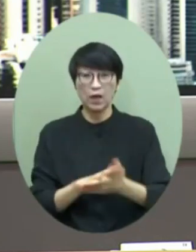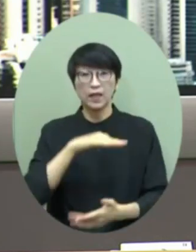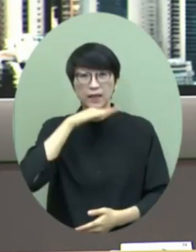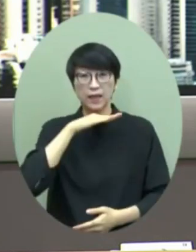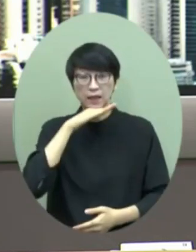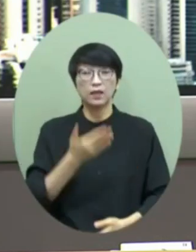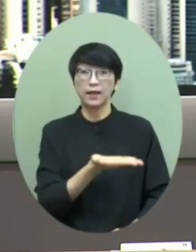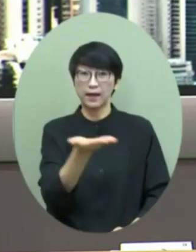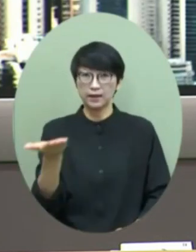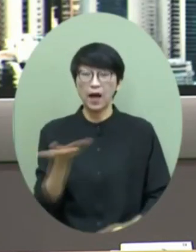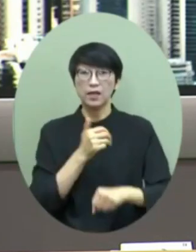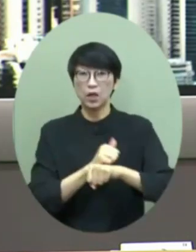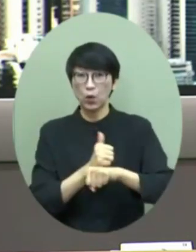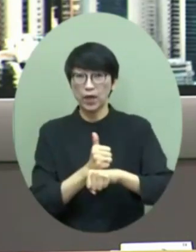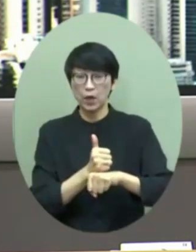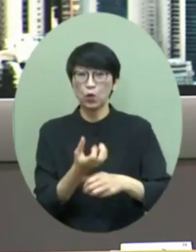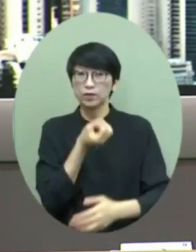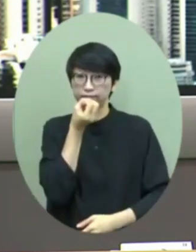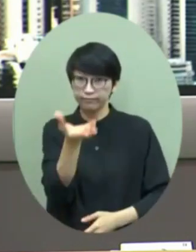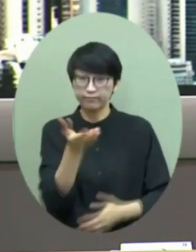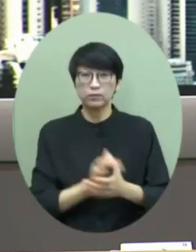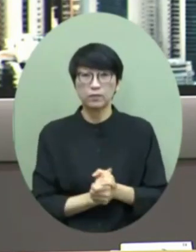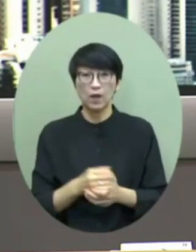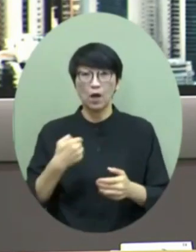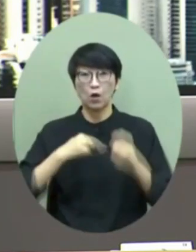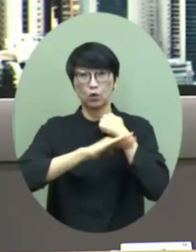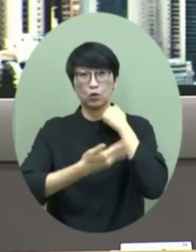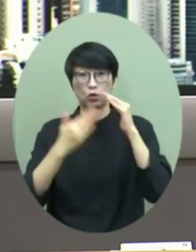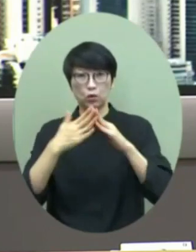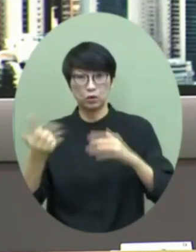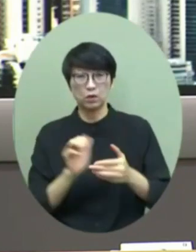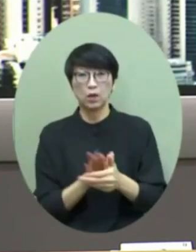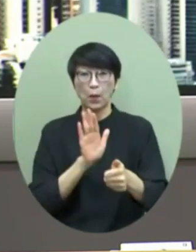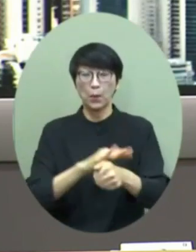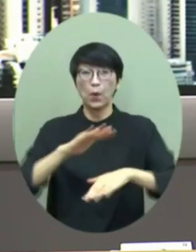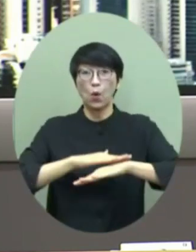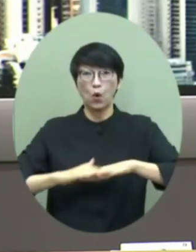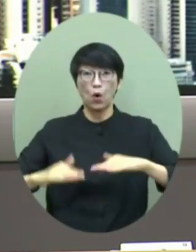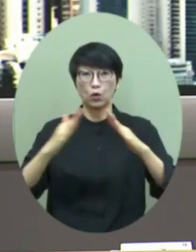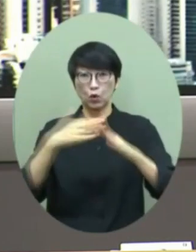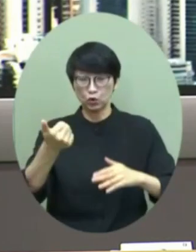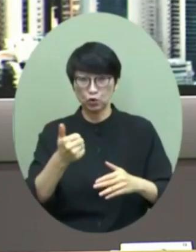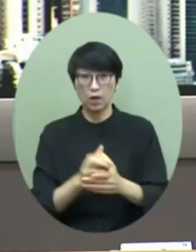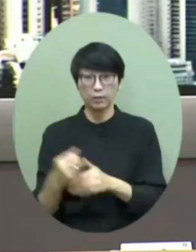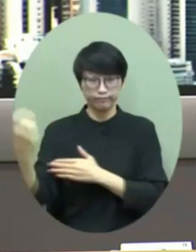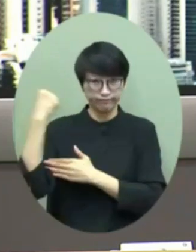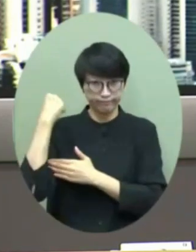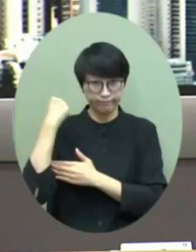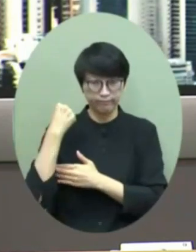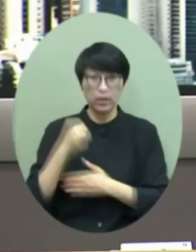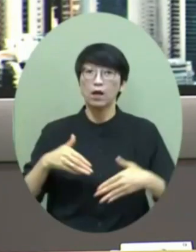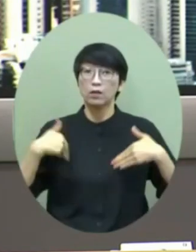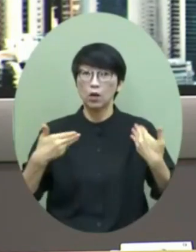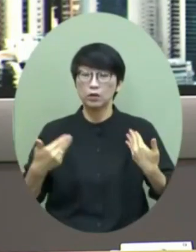chance to study the 66 provisions in the national security law. Later on, there'll be a chance for you to ask questions. I, the Secretary